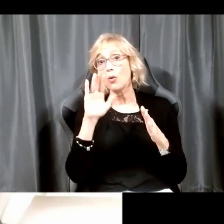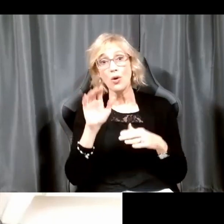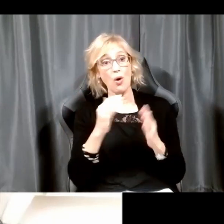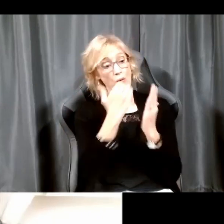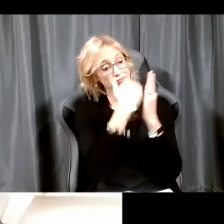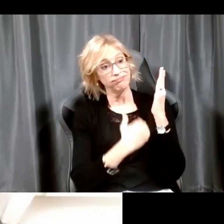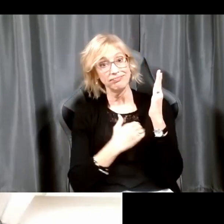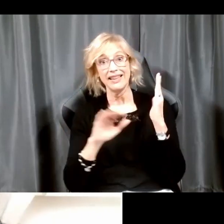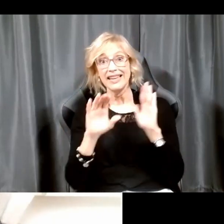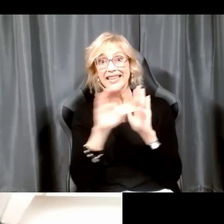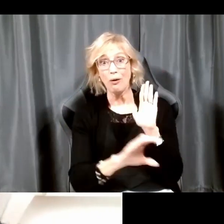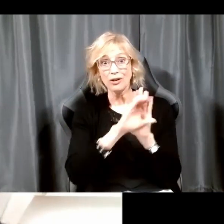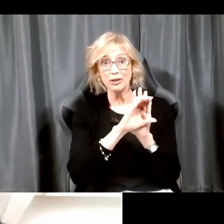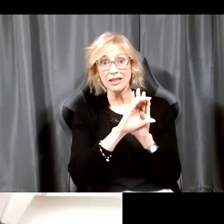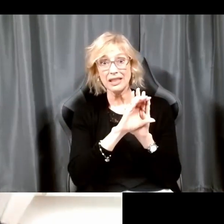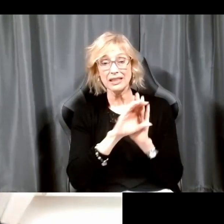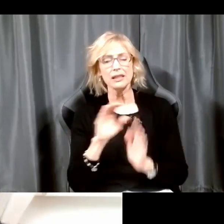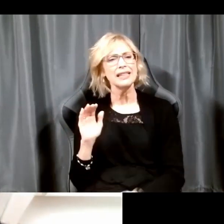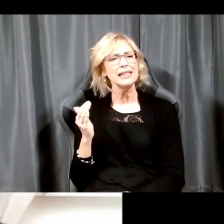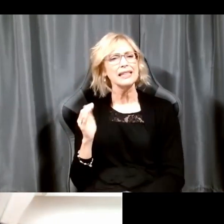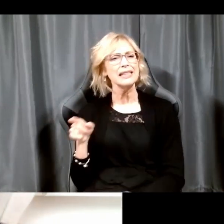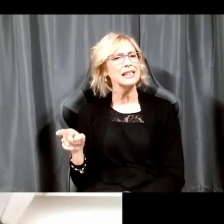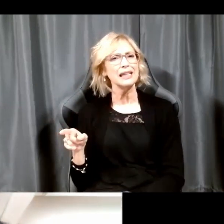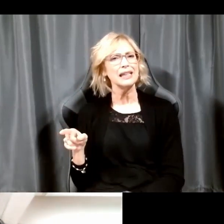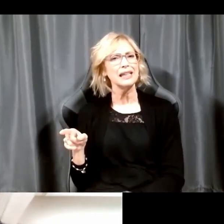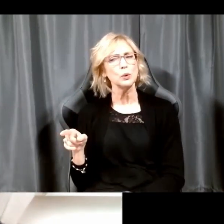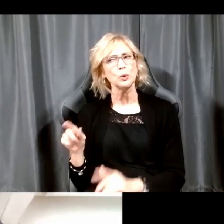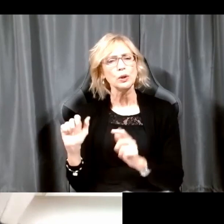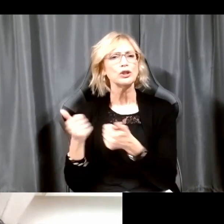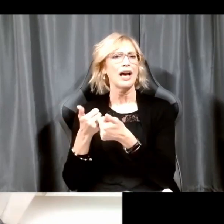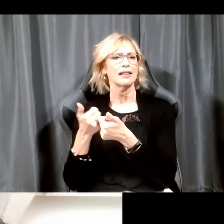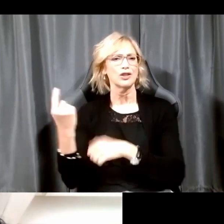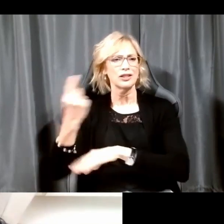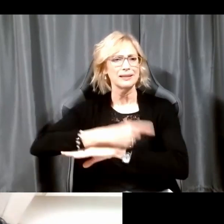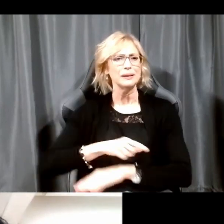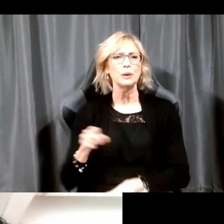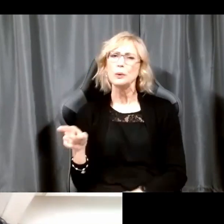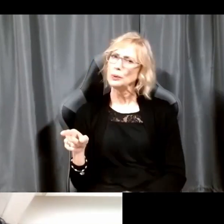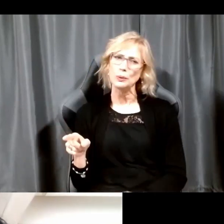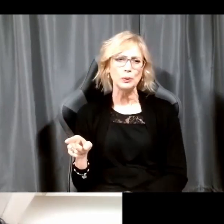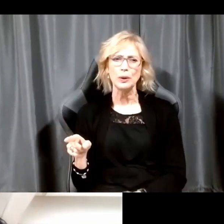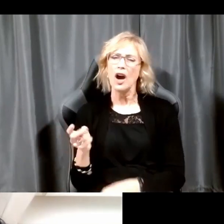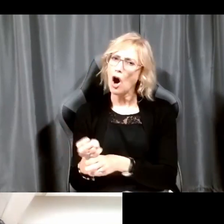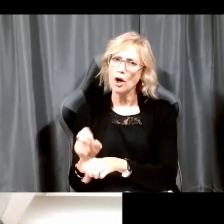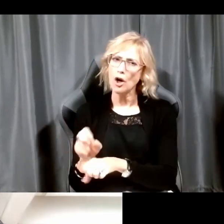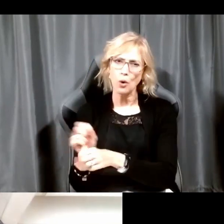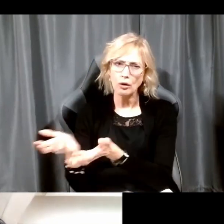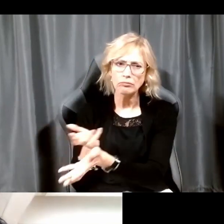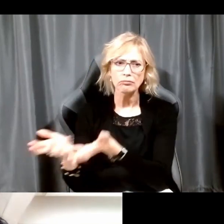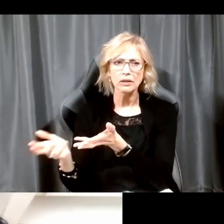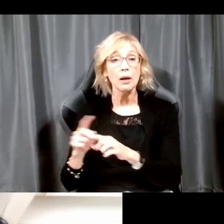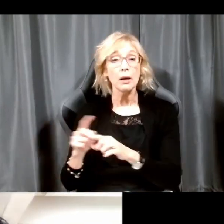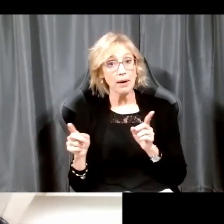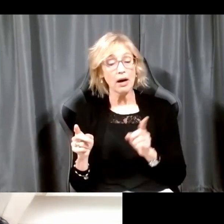characteristics, it's going to seem like their day is very challenging and the child's very challenging to work with. But once you